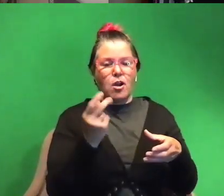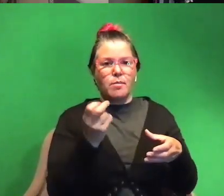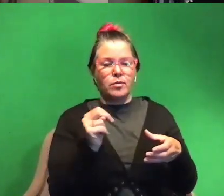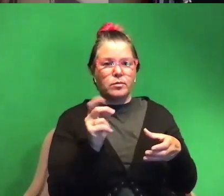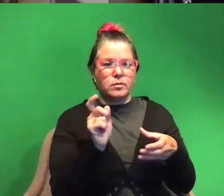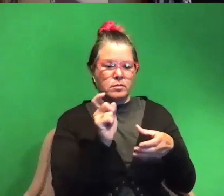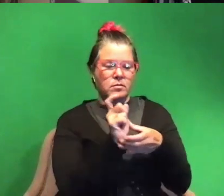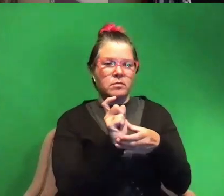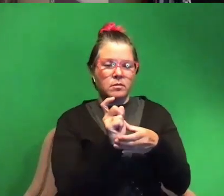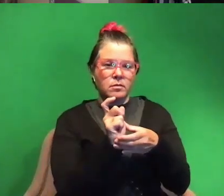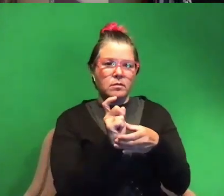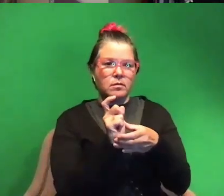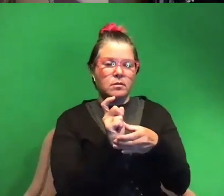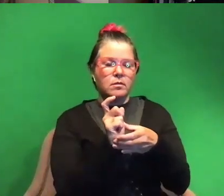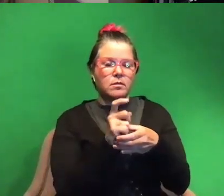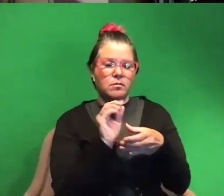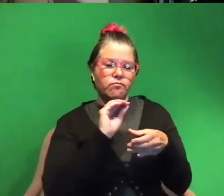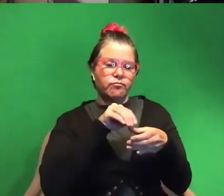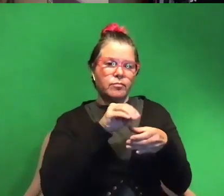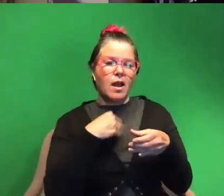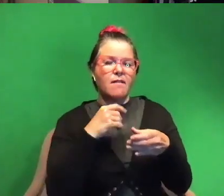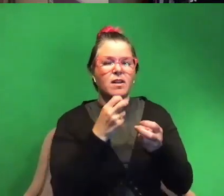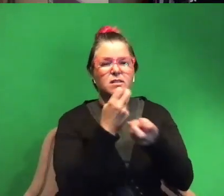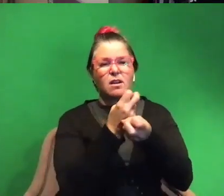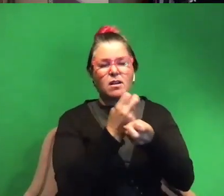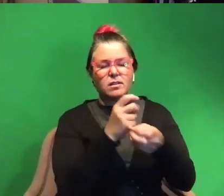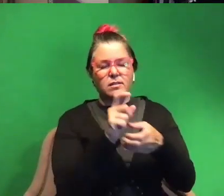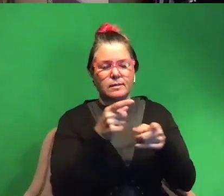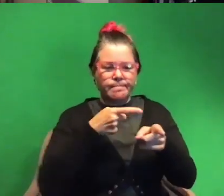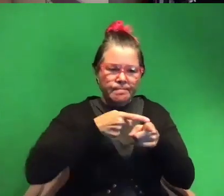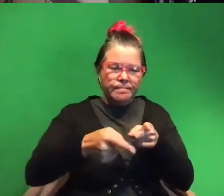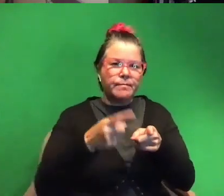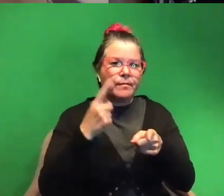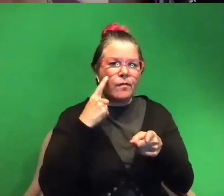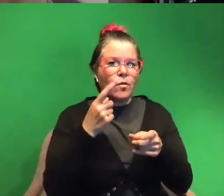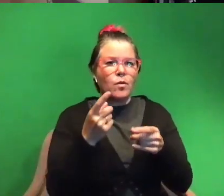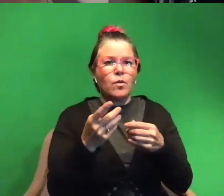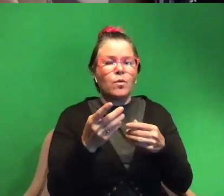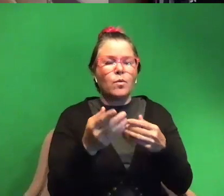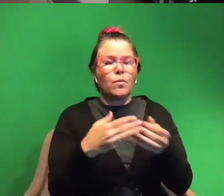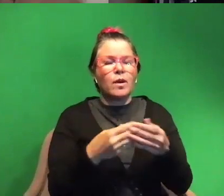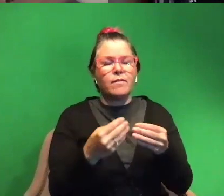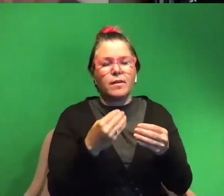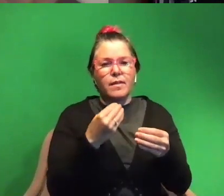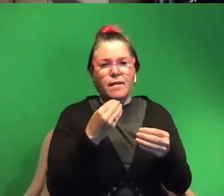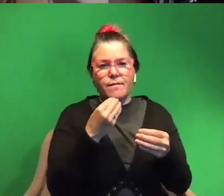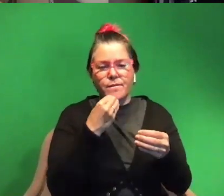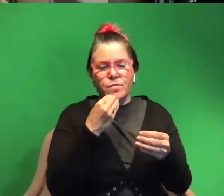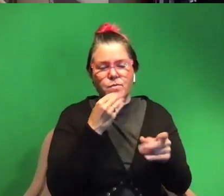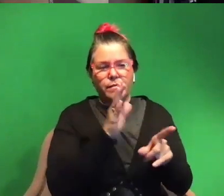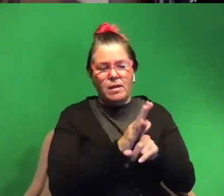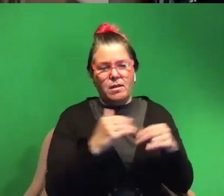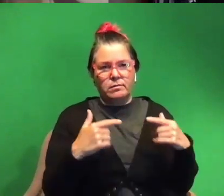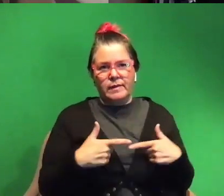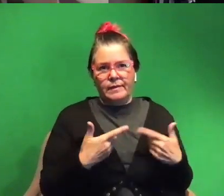in the harpoon is loaded a toxin that is specialized for what's in the diet of that organism.